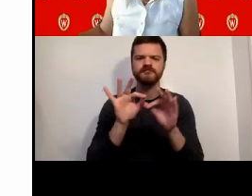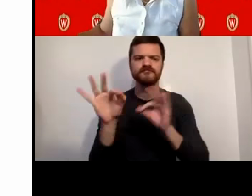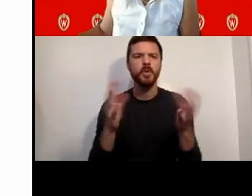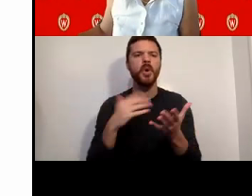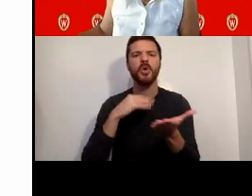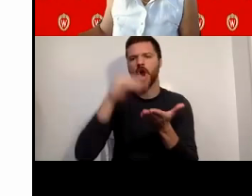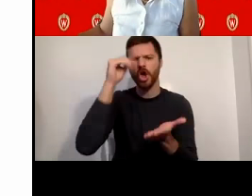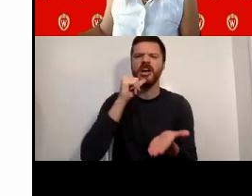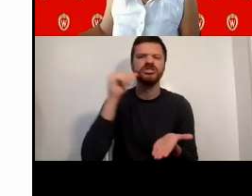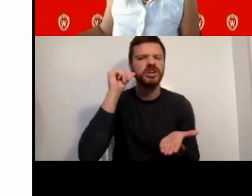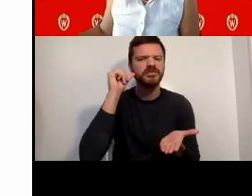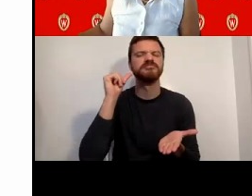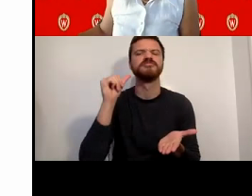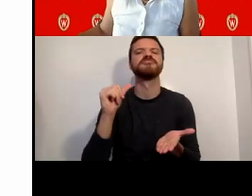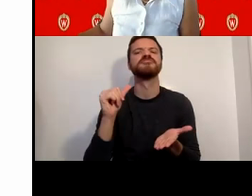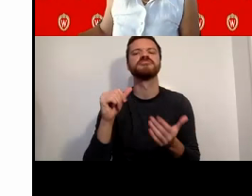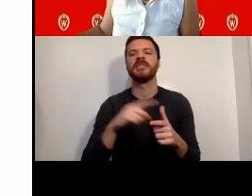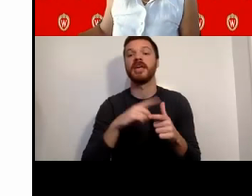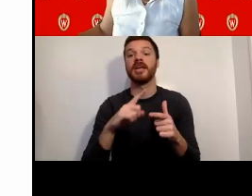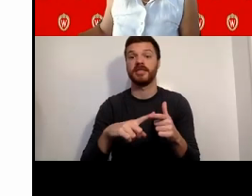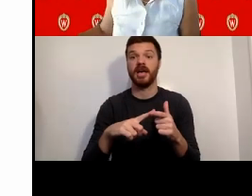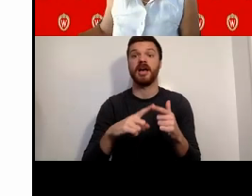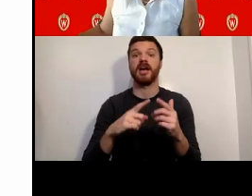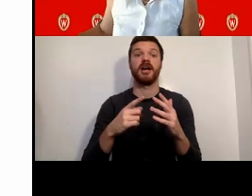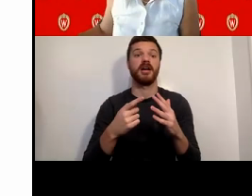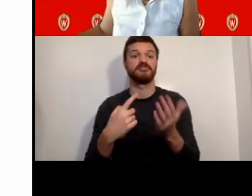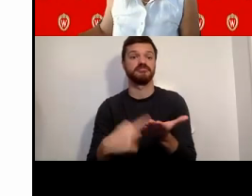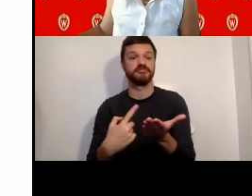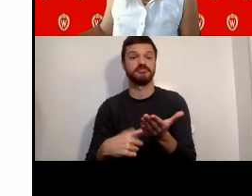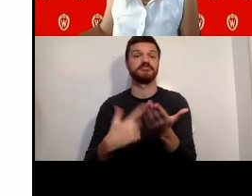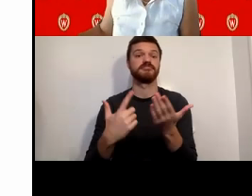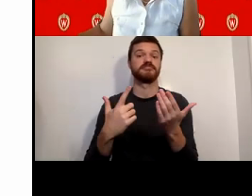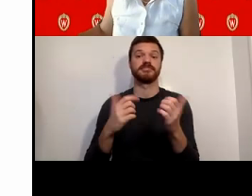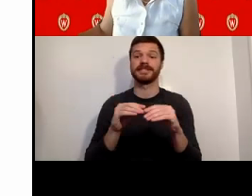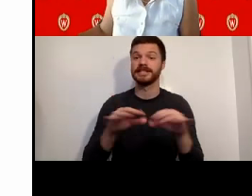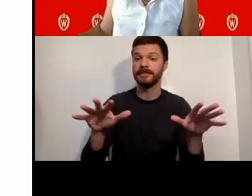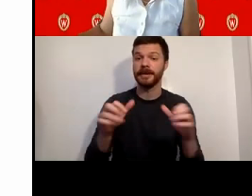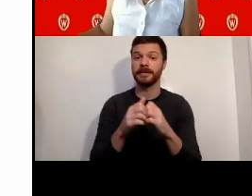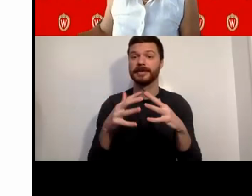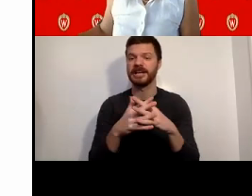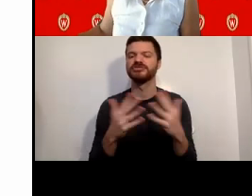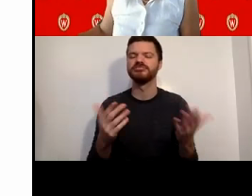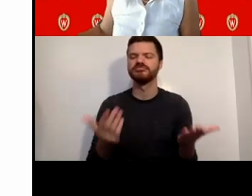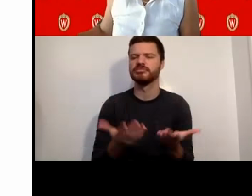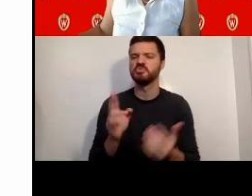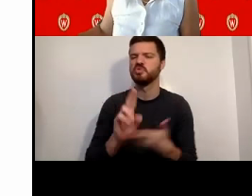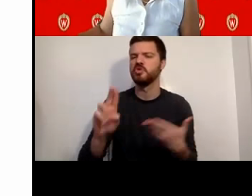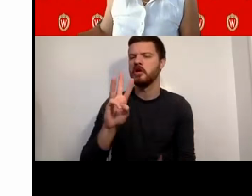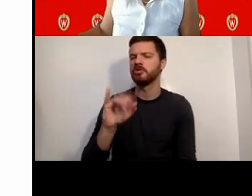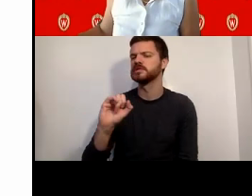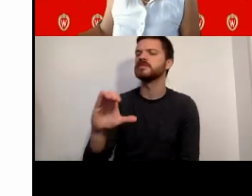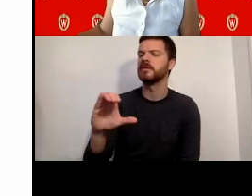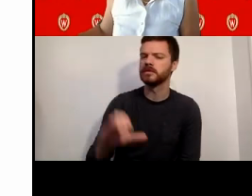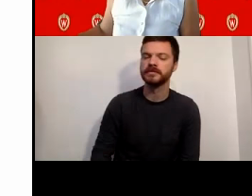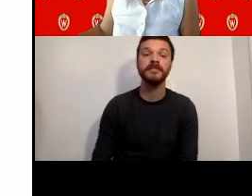also introduce to what we are doing with dissemination and implementation at the University of Wisconsin. He'll then introduce you